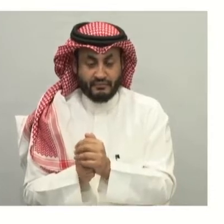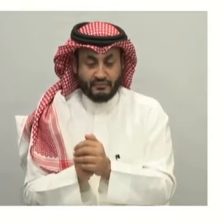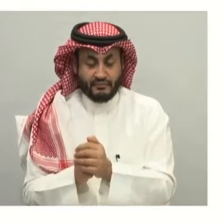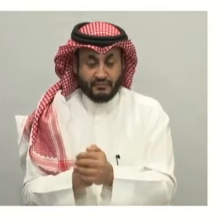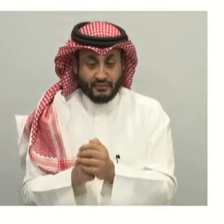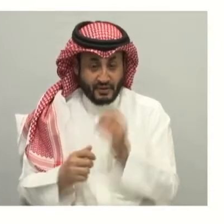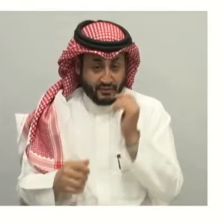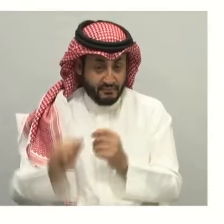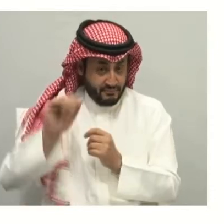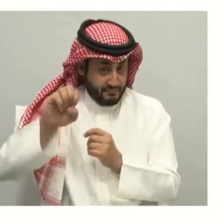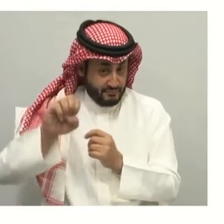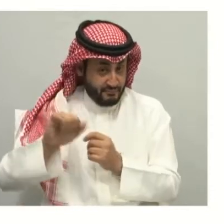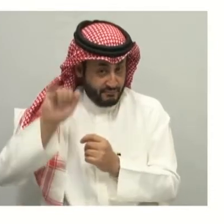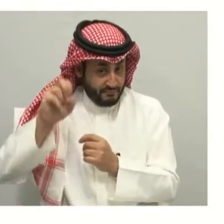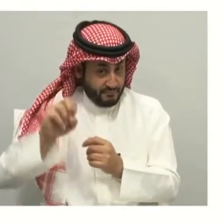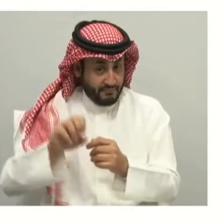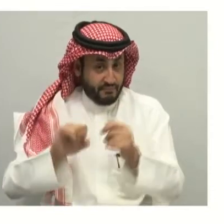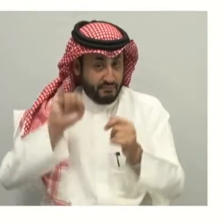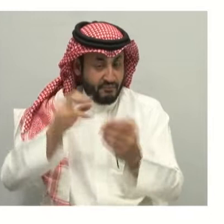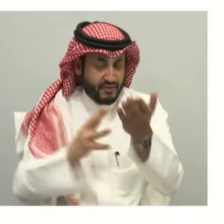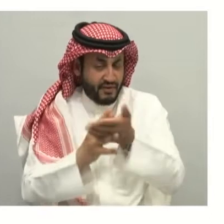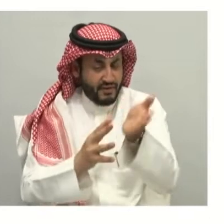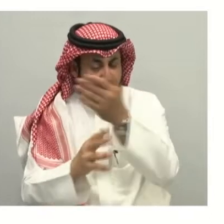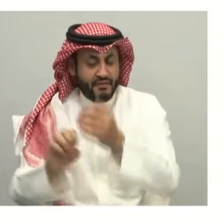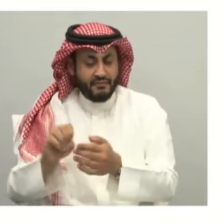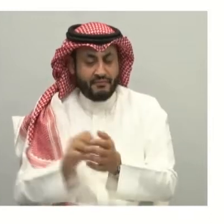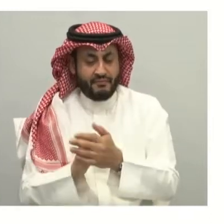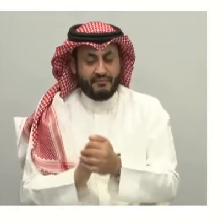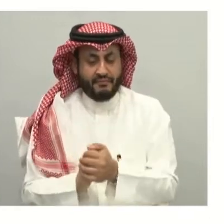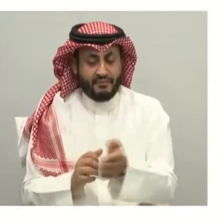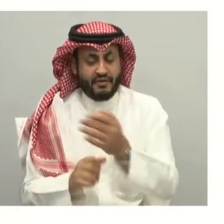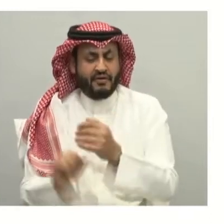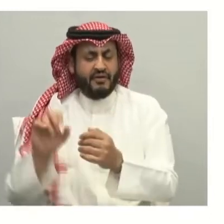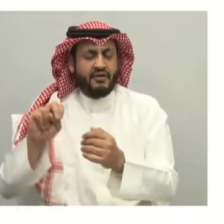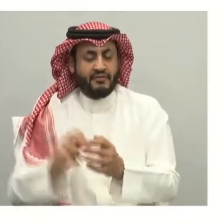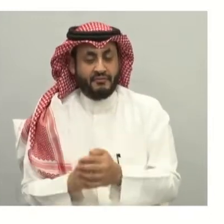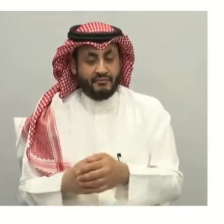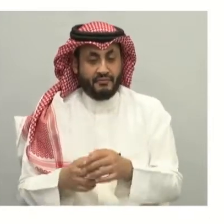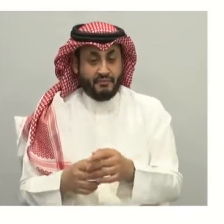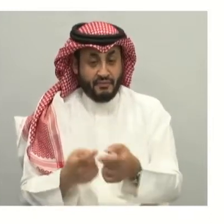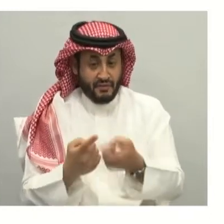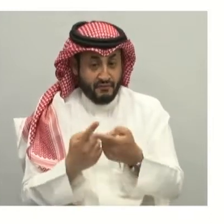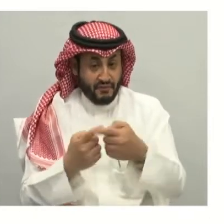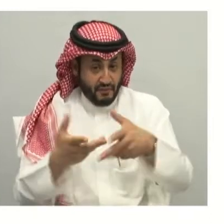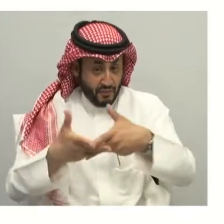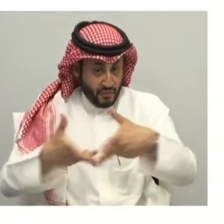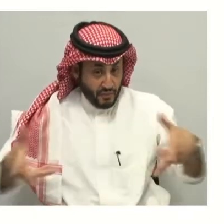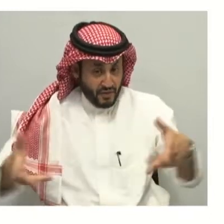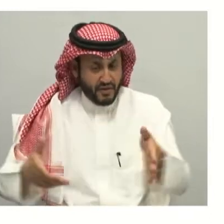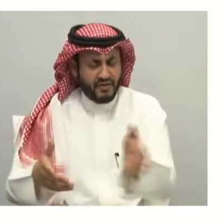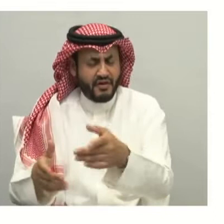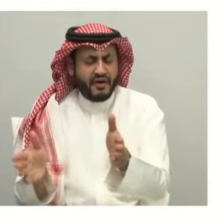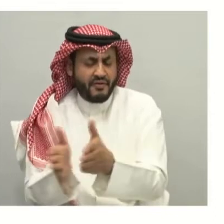in white snow. The pine trees are covered in